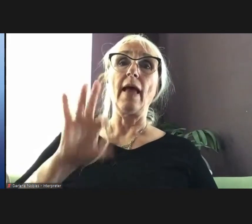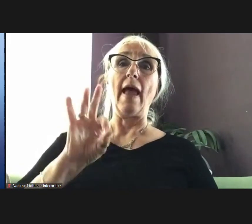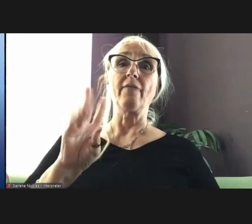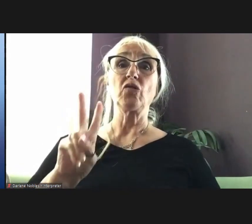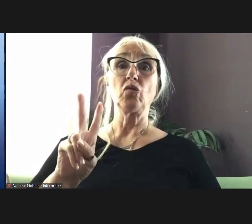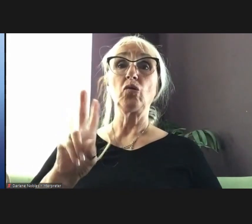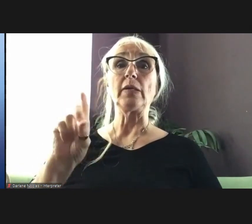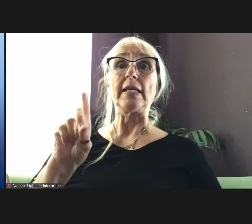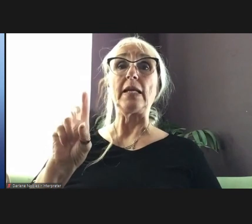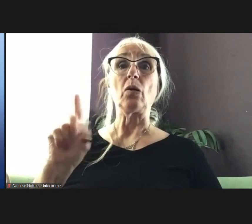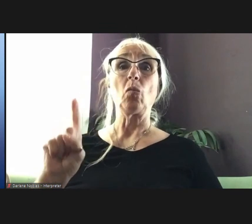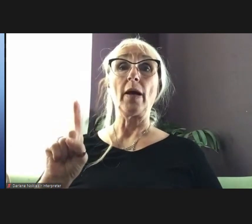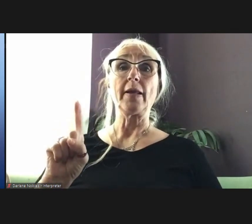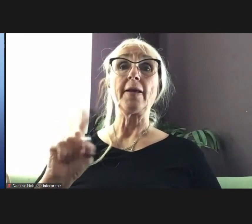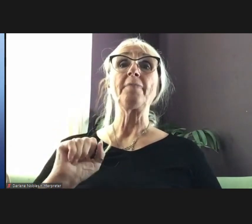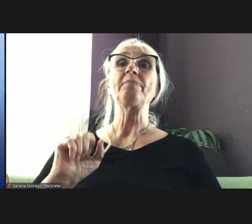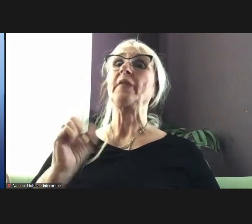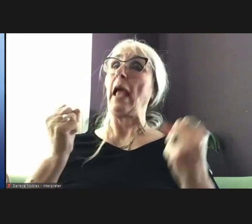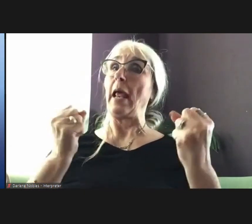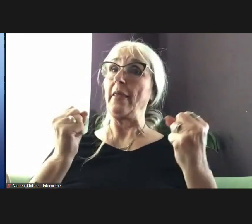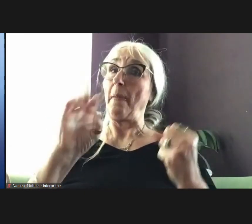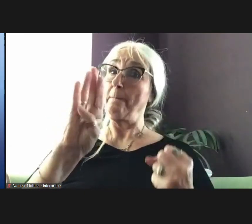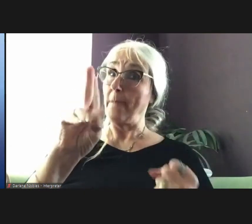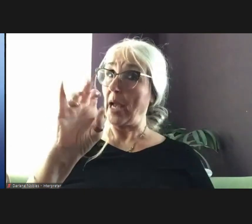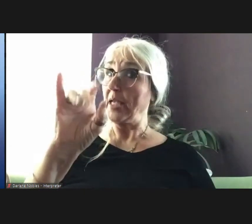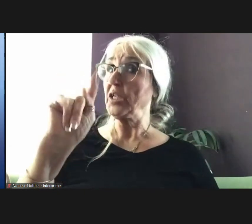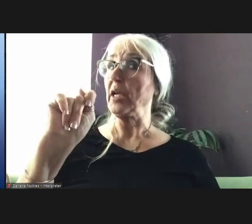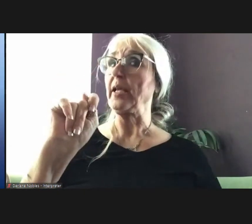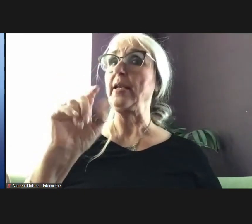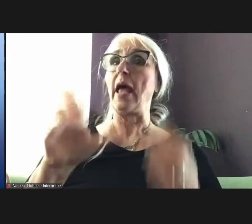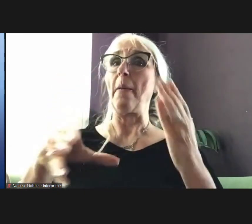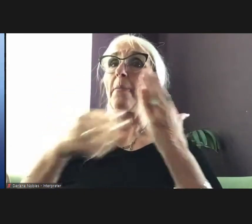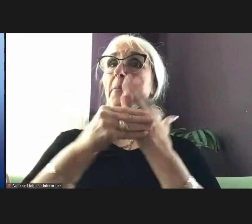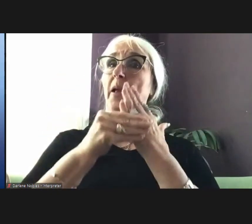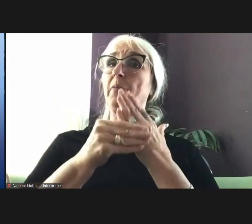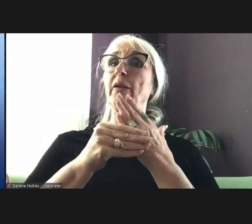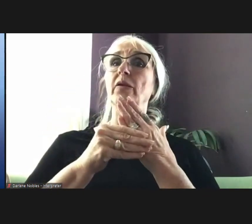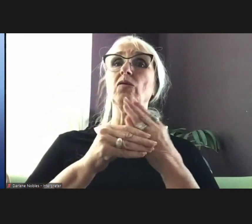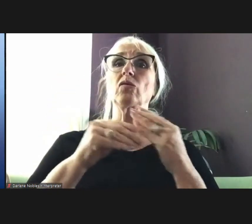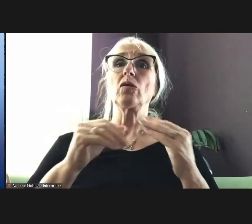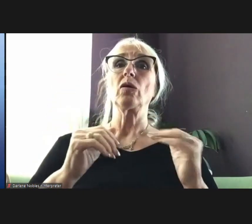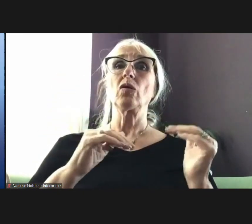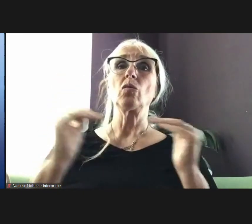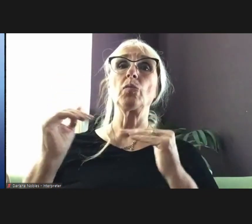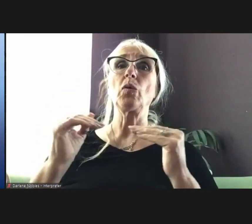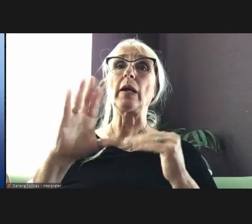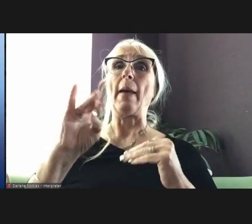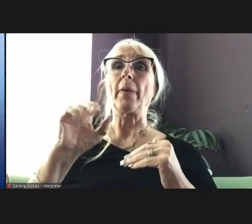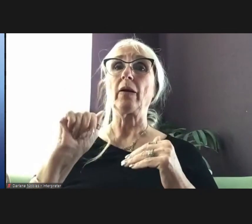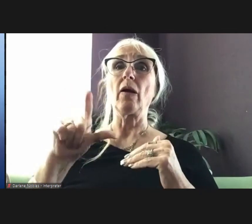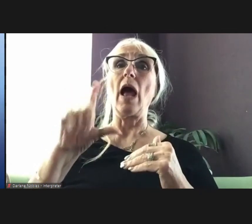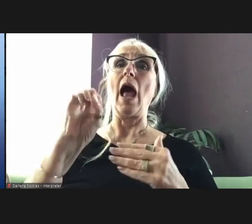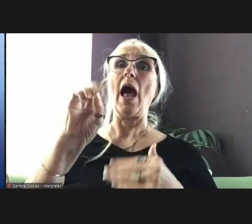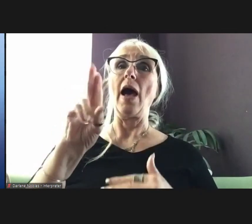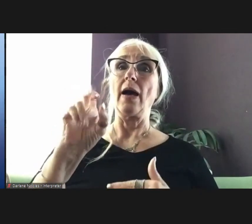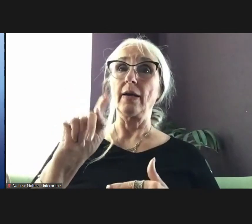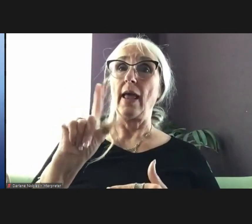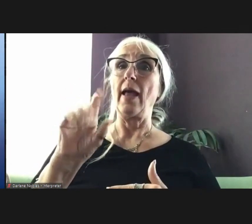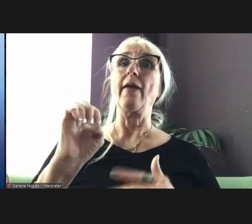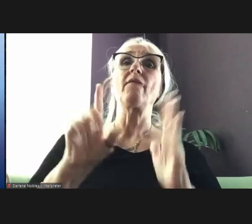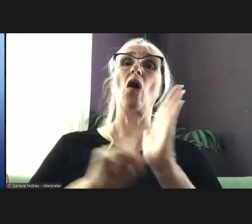F2D1, this is a budget amendment requesting to move into capital outlay for the tax office for the alarm